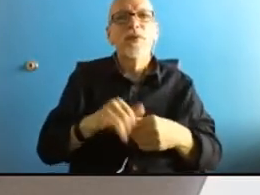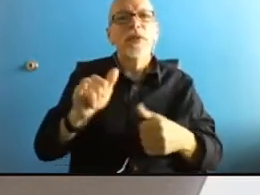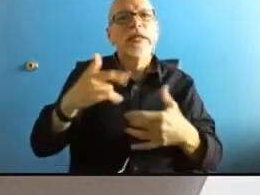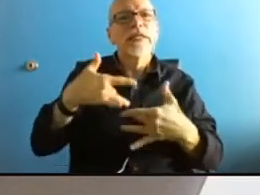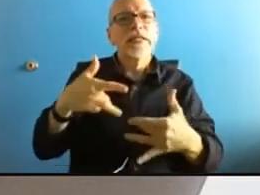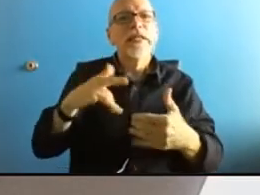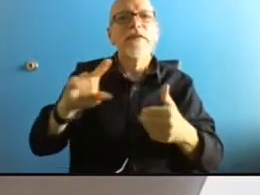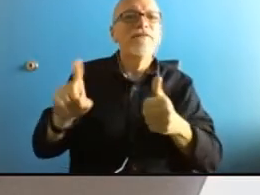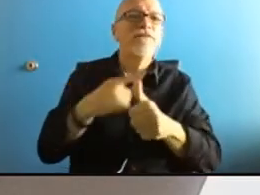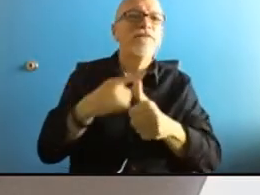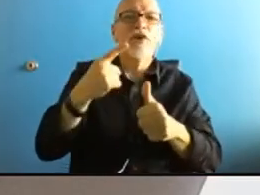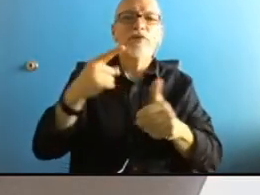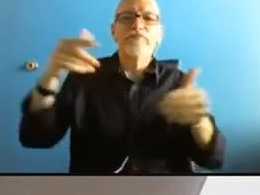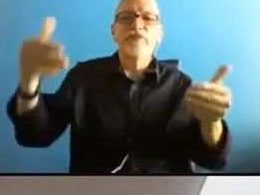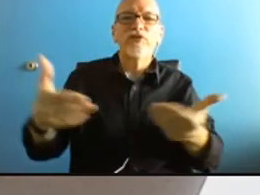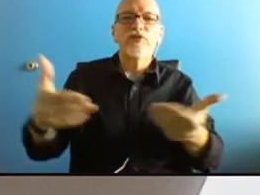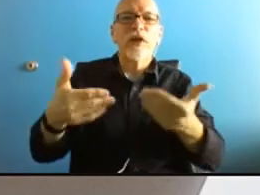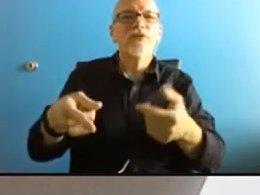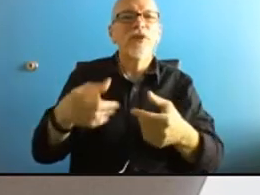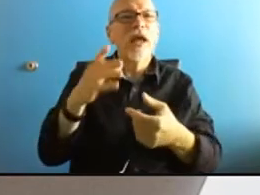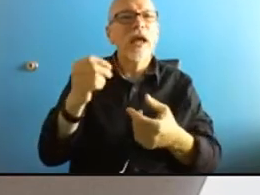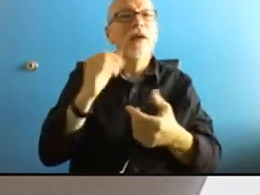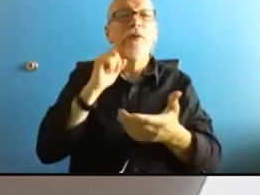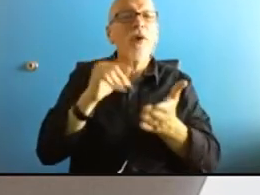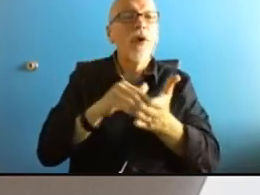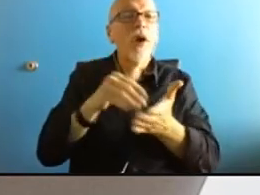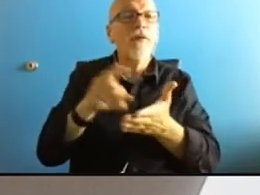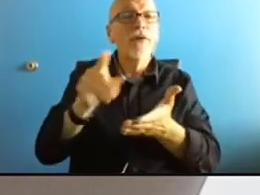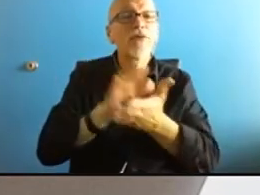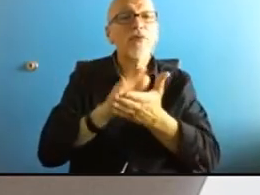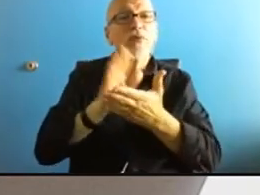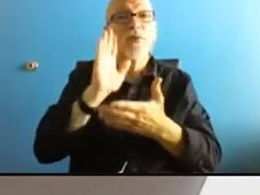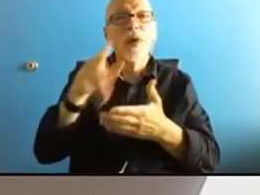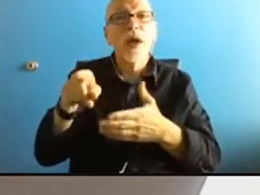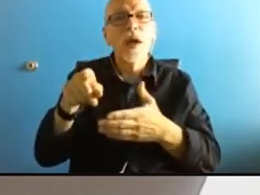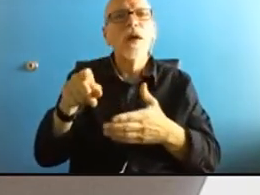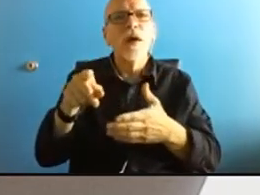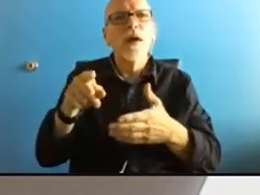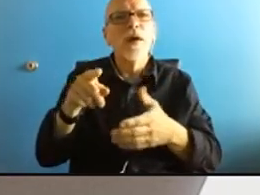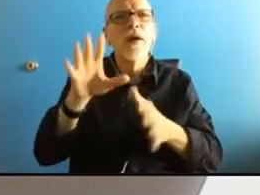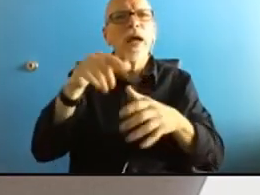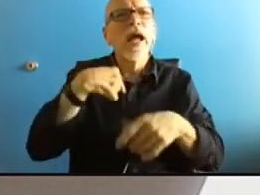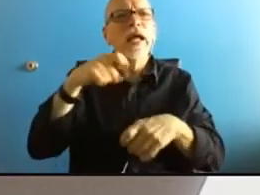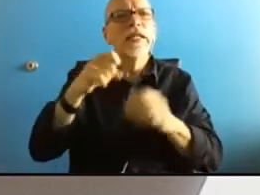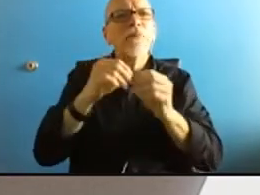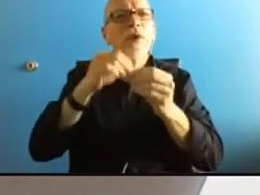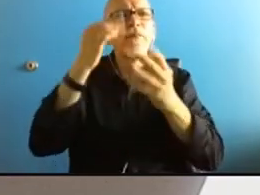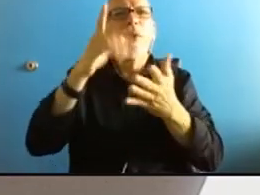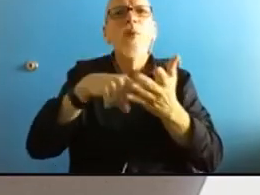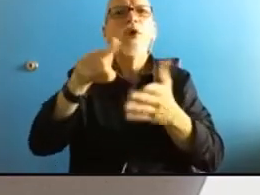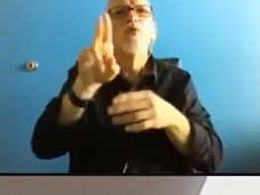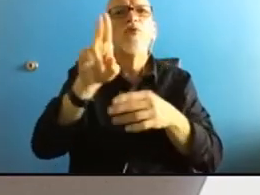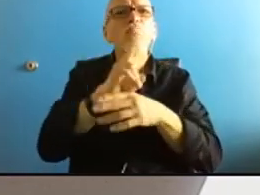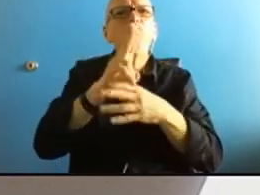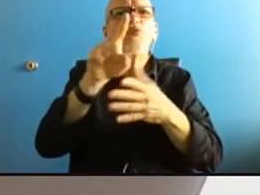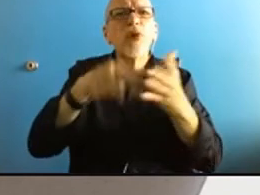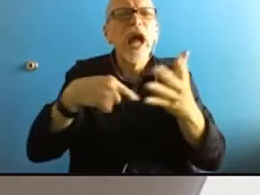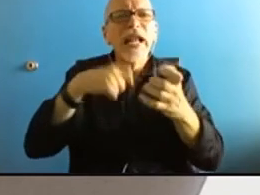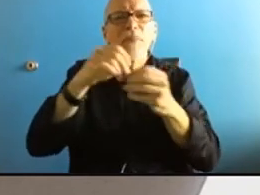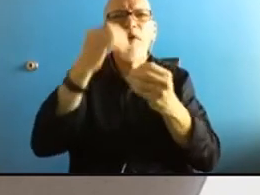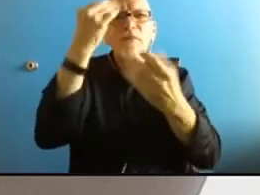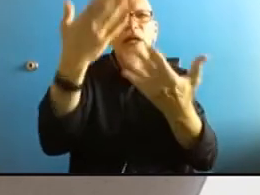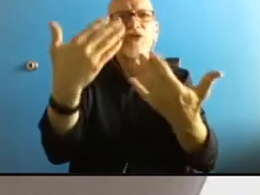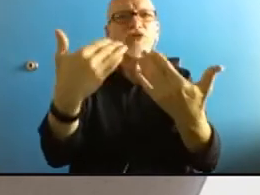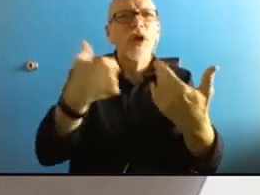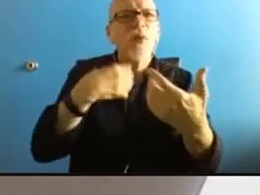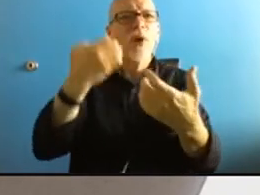introduction. And a lot of times, schools will be like, I want information about that, everything that you used. I want to, I want